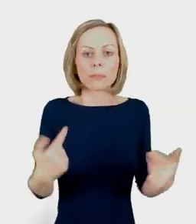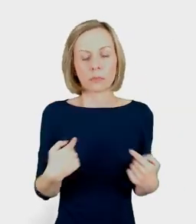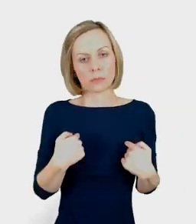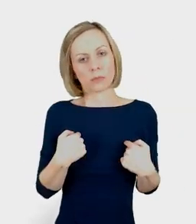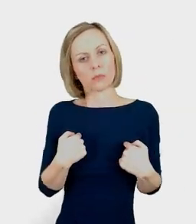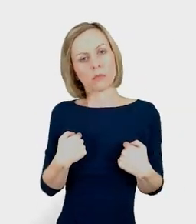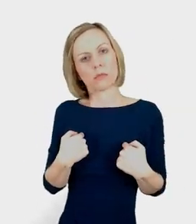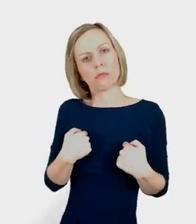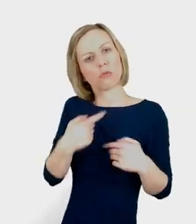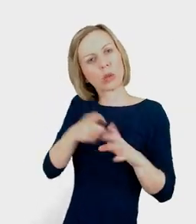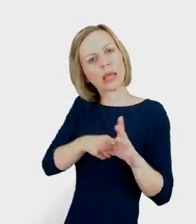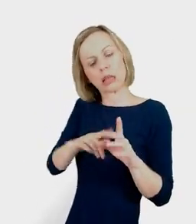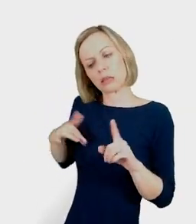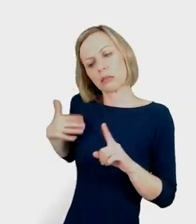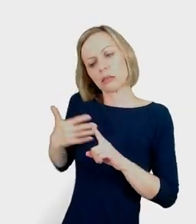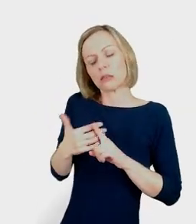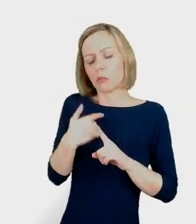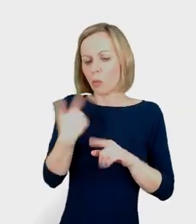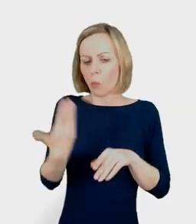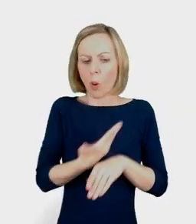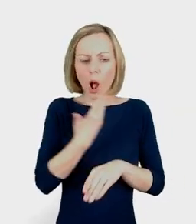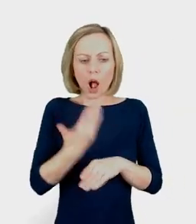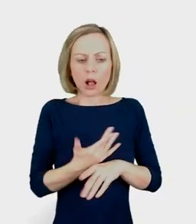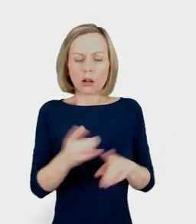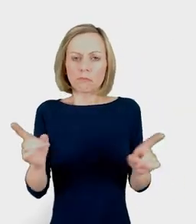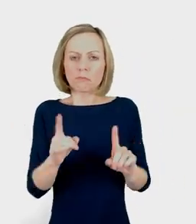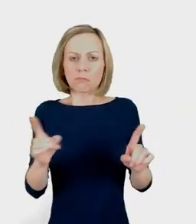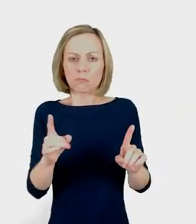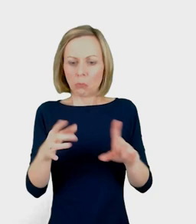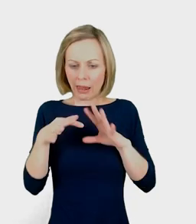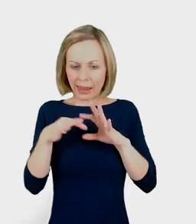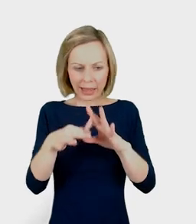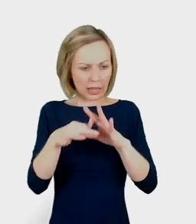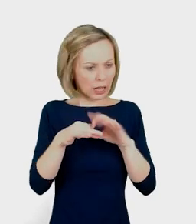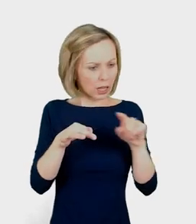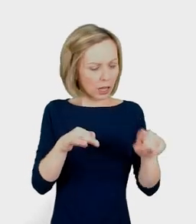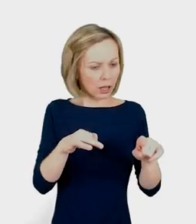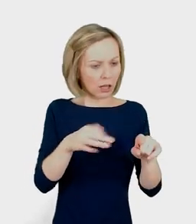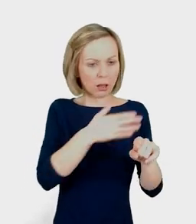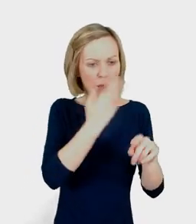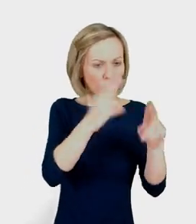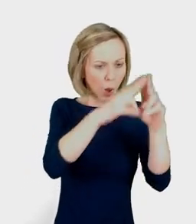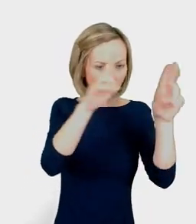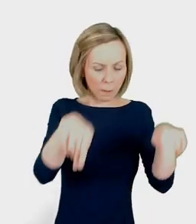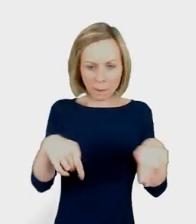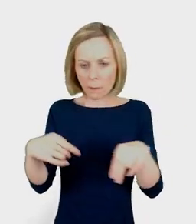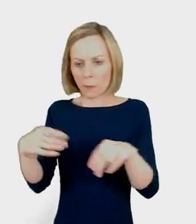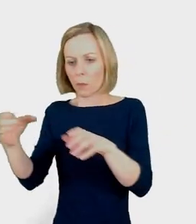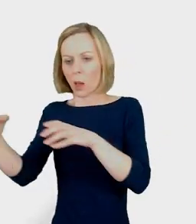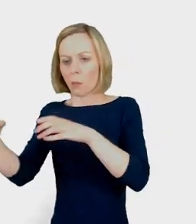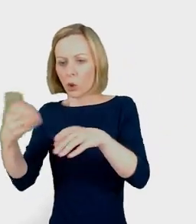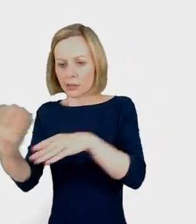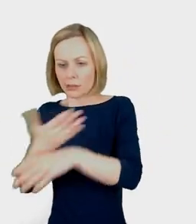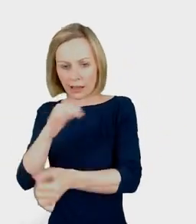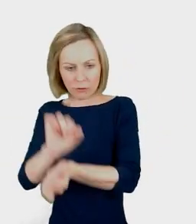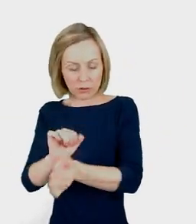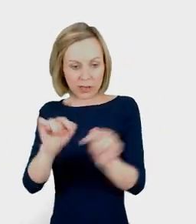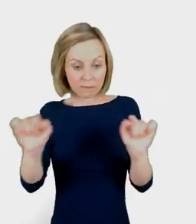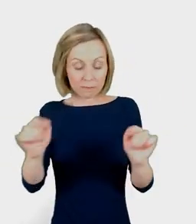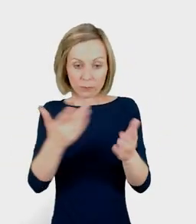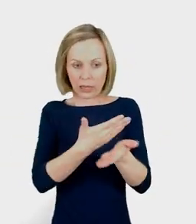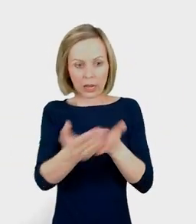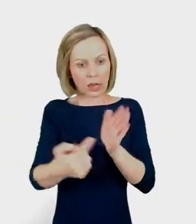Since I worked at The Passage for several years, we've been working on the links between homelessness and modern slavery, and the links are